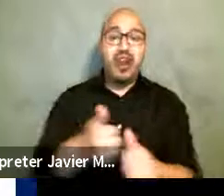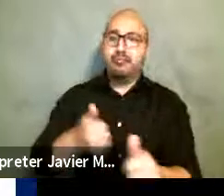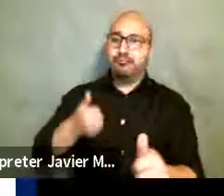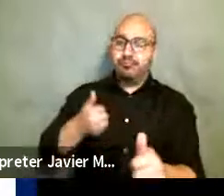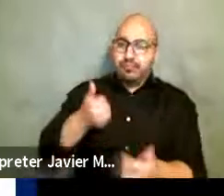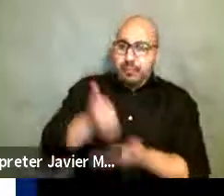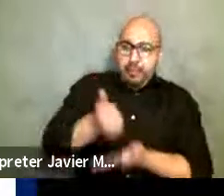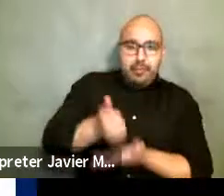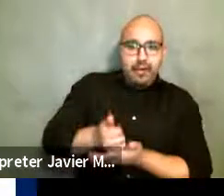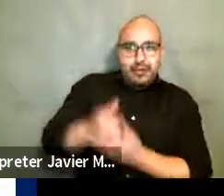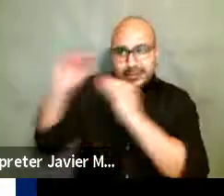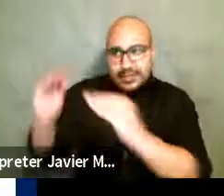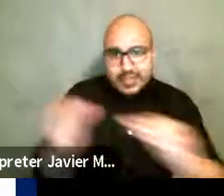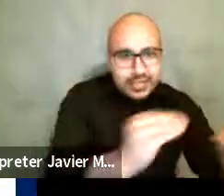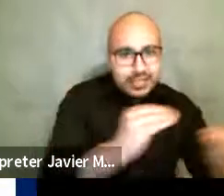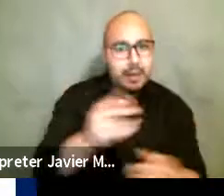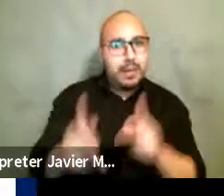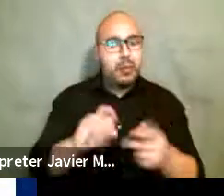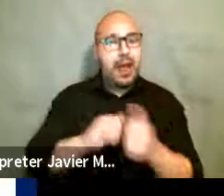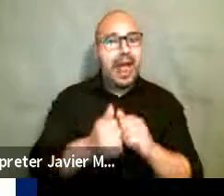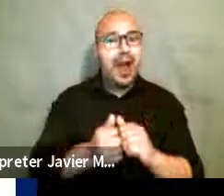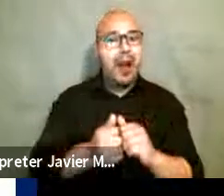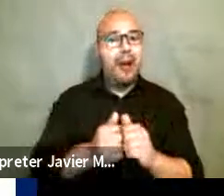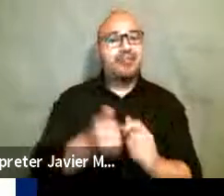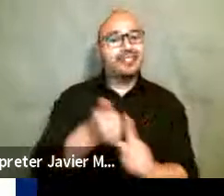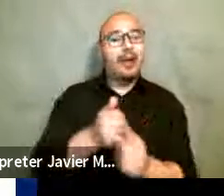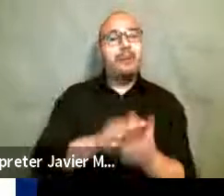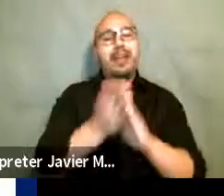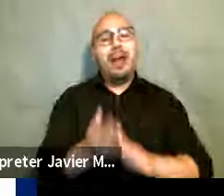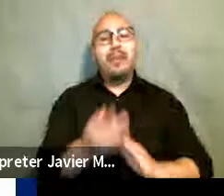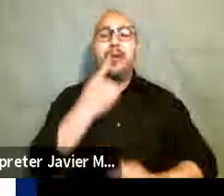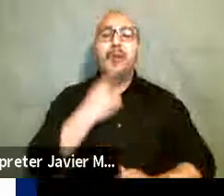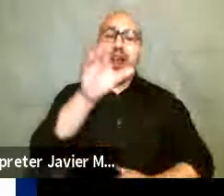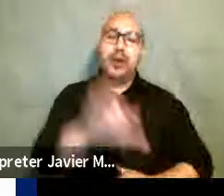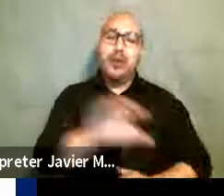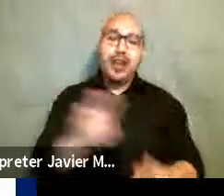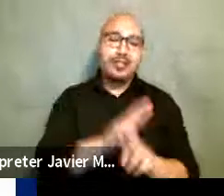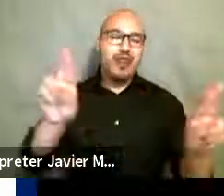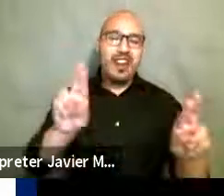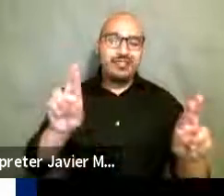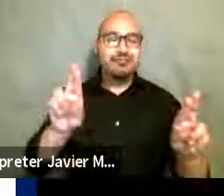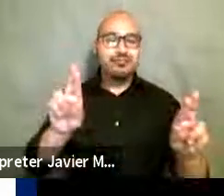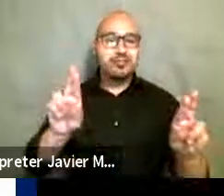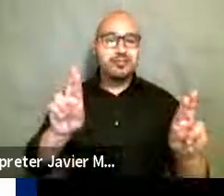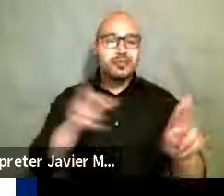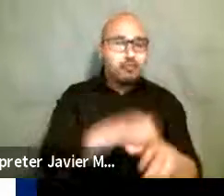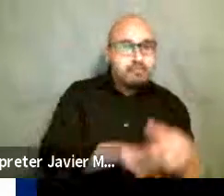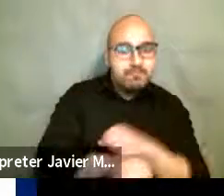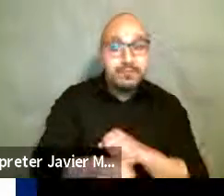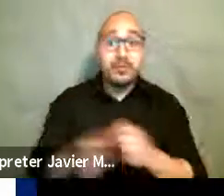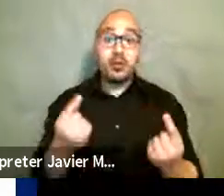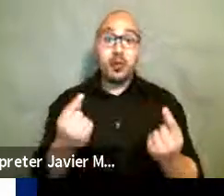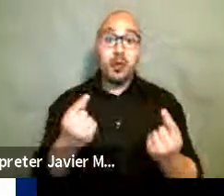folks how to be Red Cross ready. And our 3 tips are to make a plan, get a kit, and